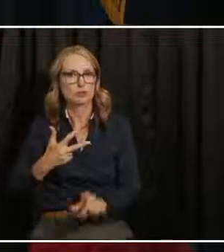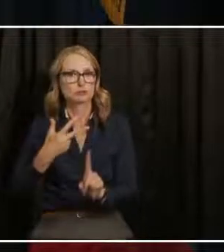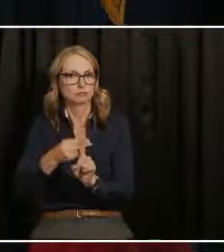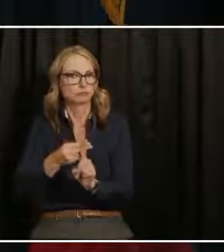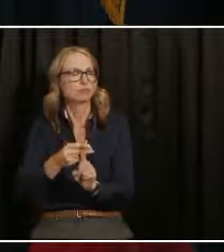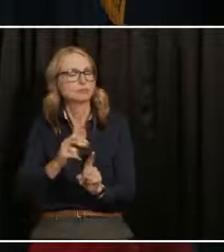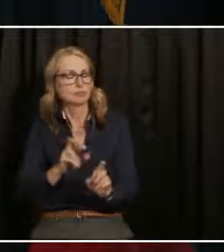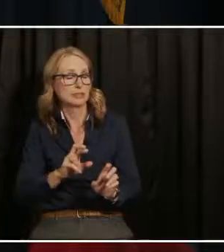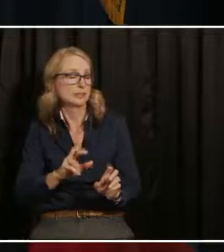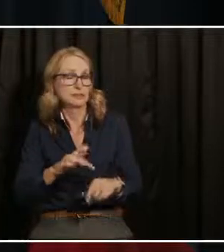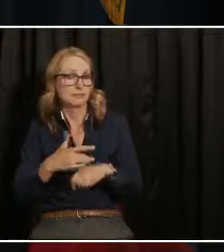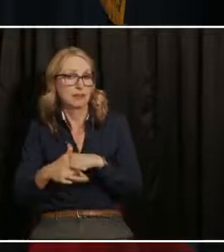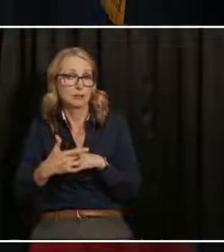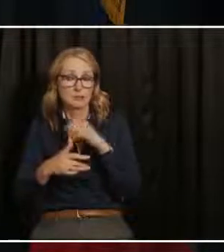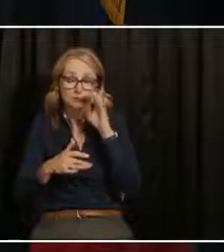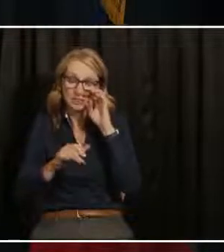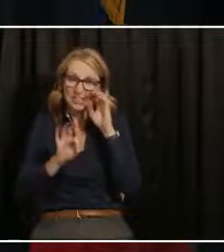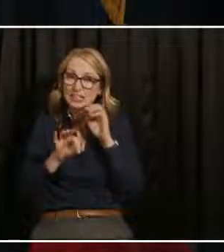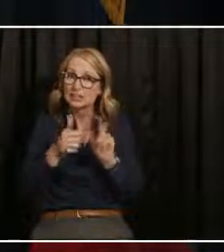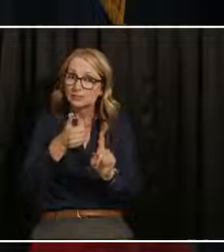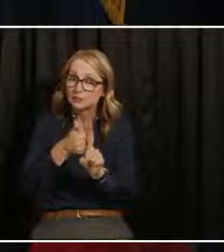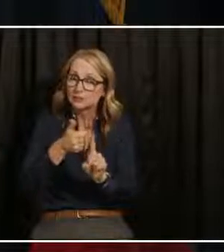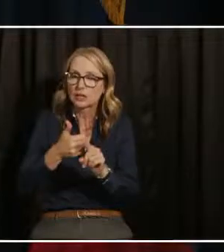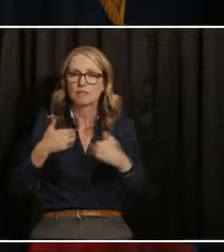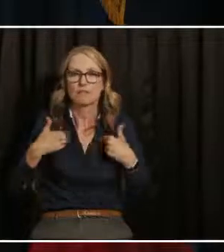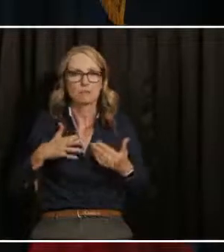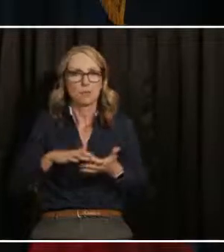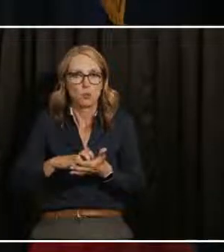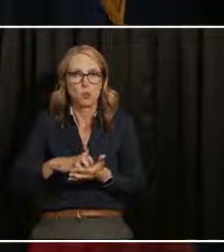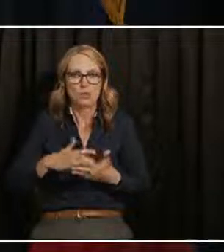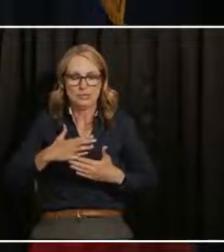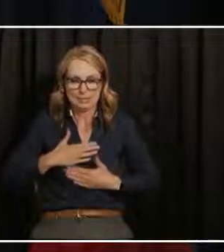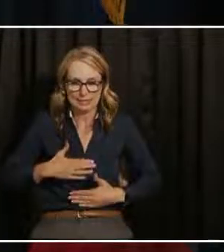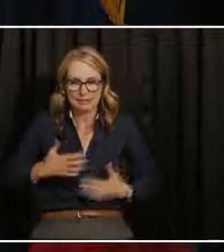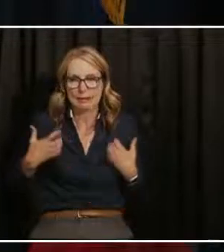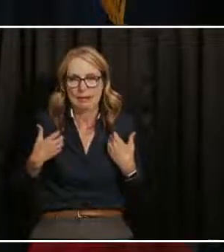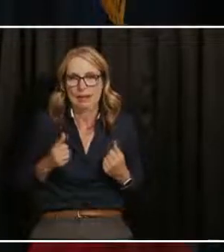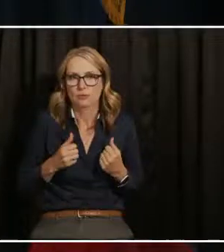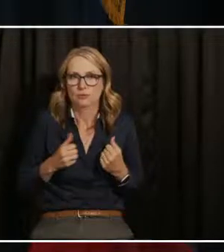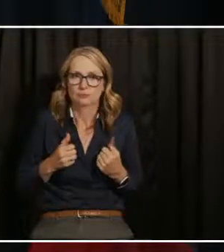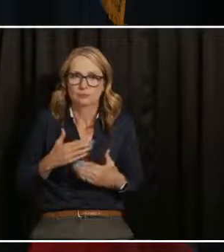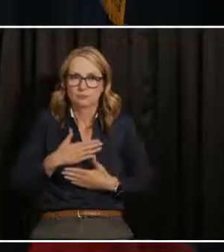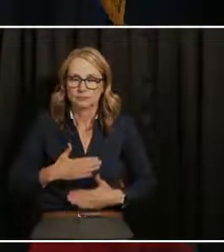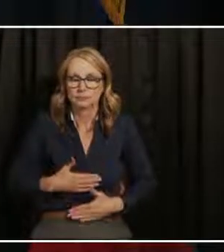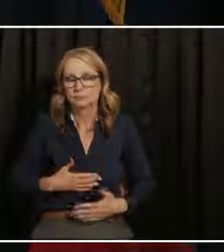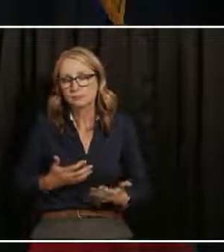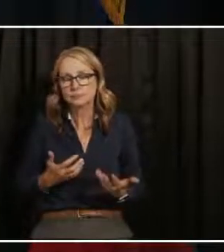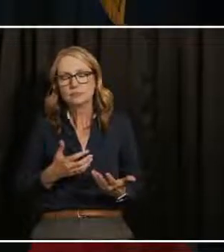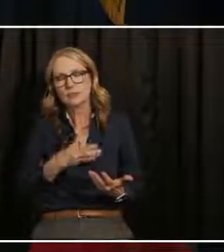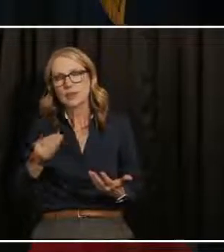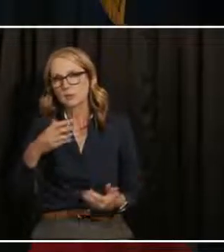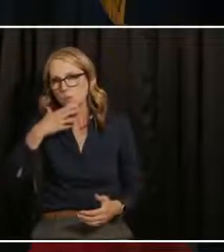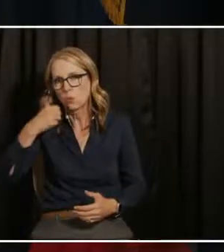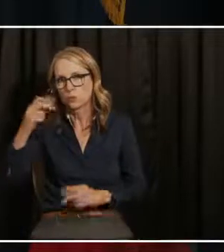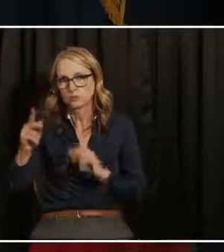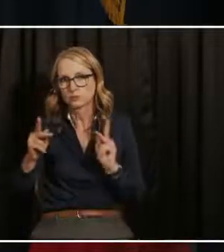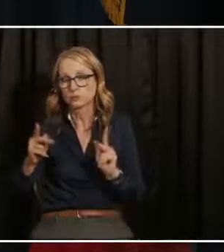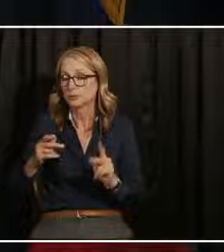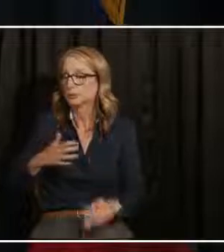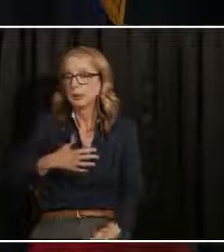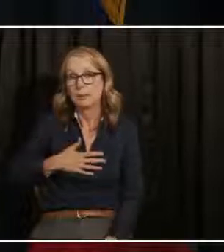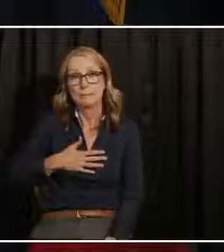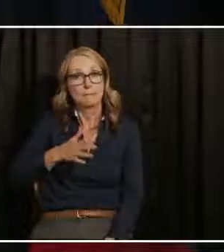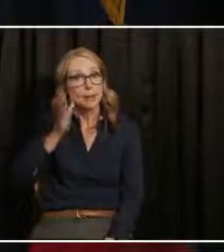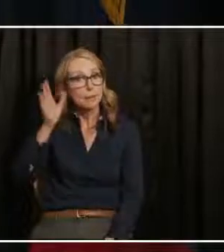who have weakened immune conditions, and that is self-attested. My 77-year-old parents got